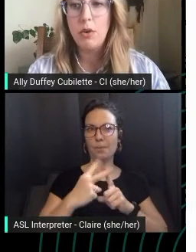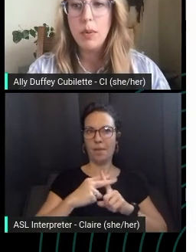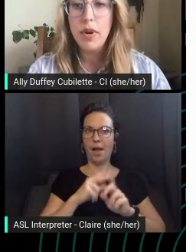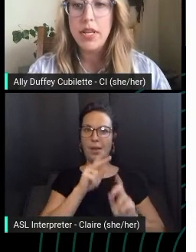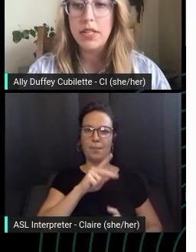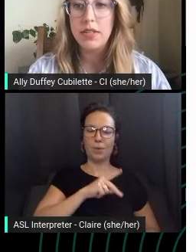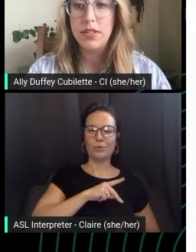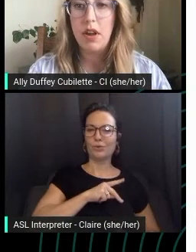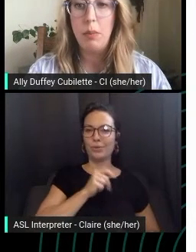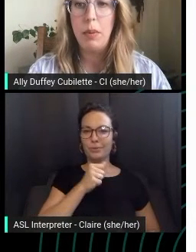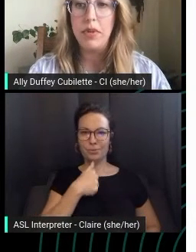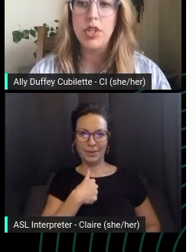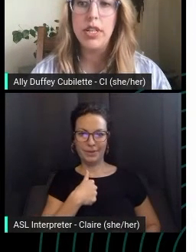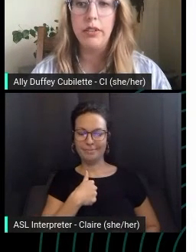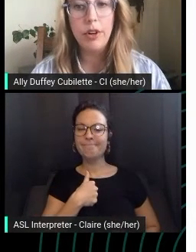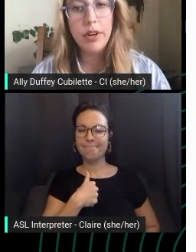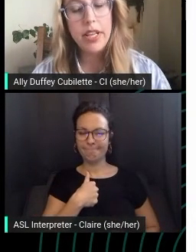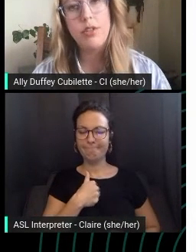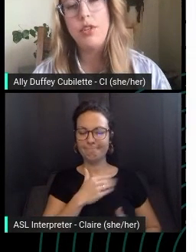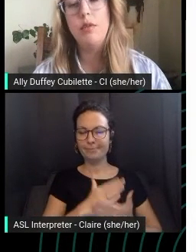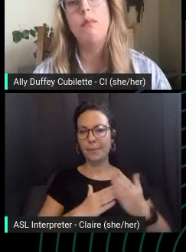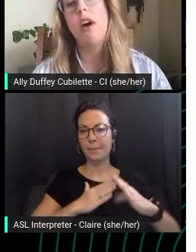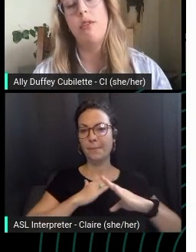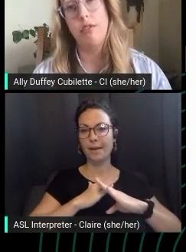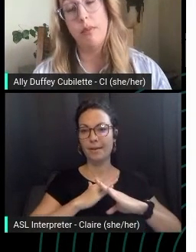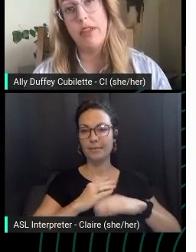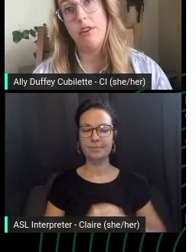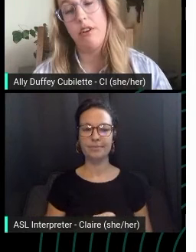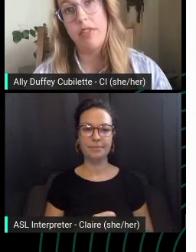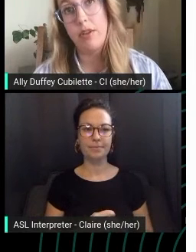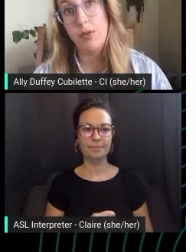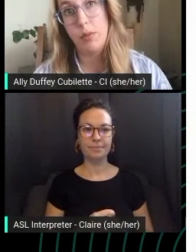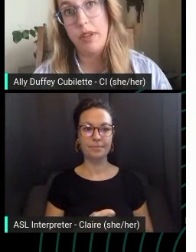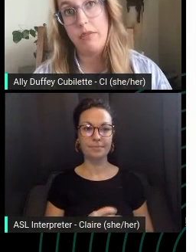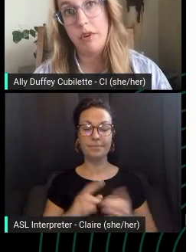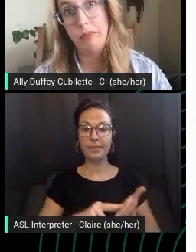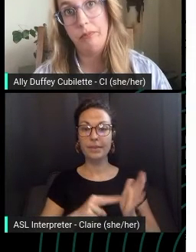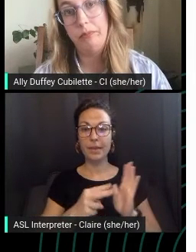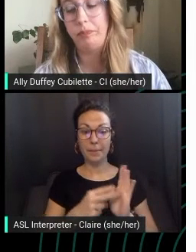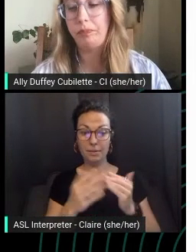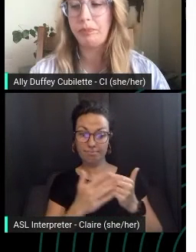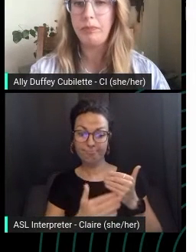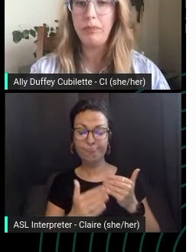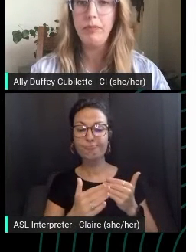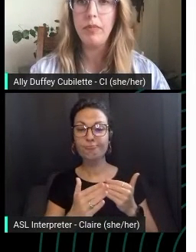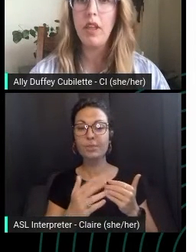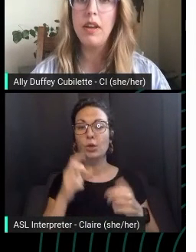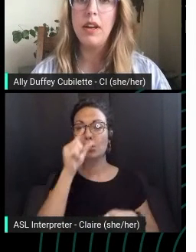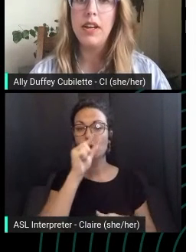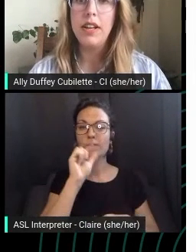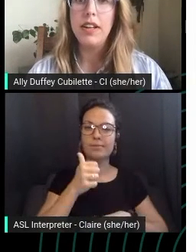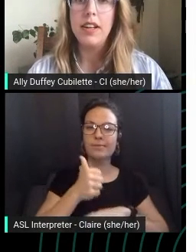and incorporates some machine learning to model the remainder of that user behavior.